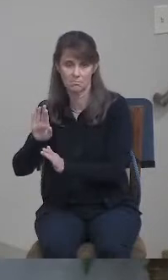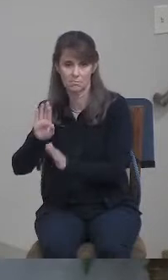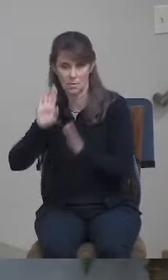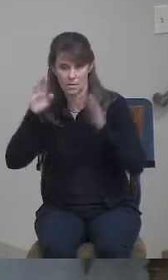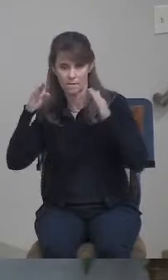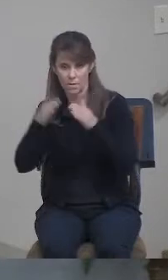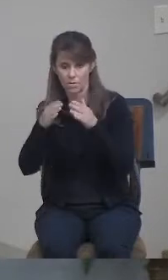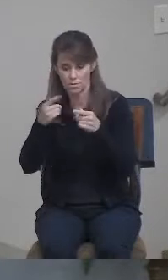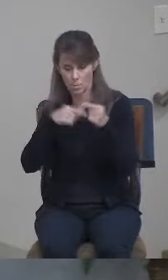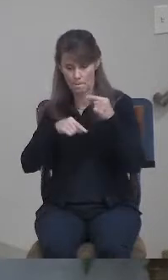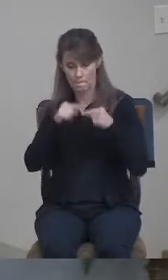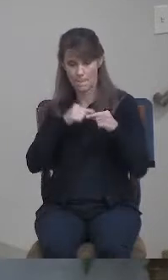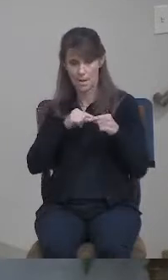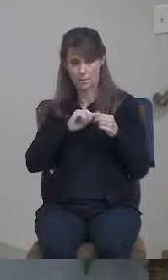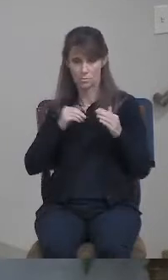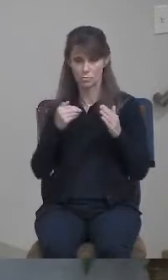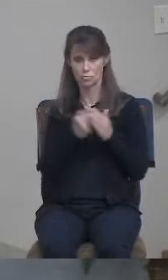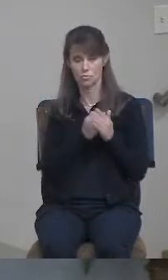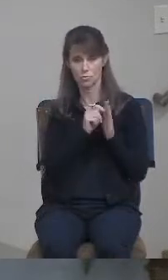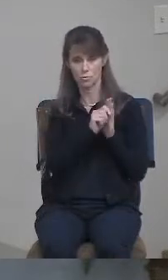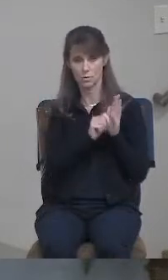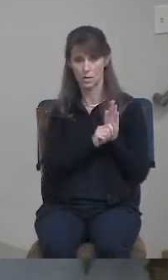teaching.